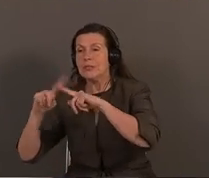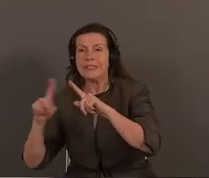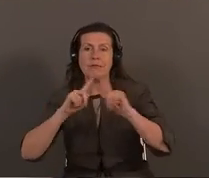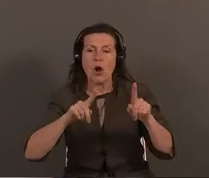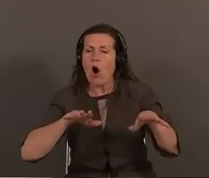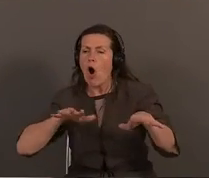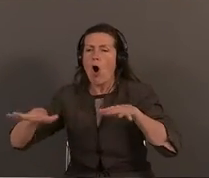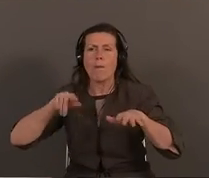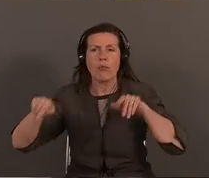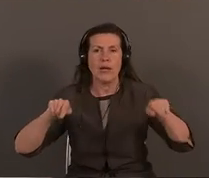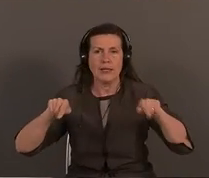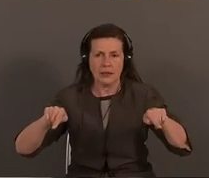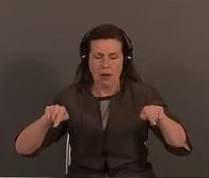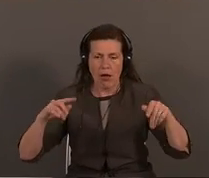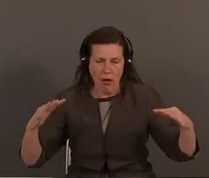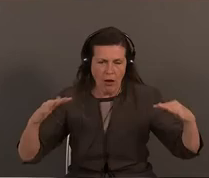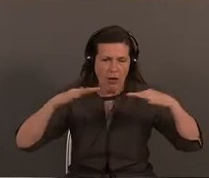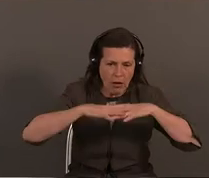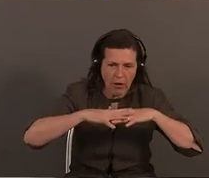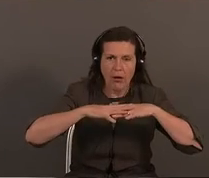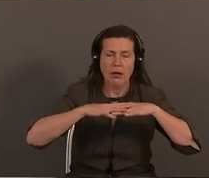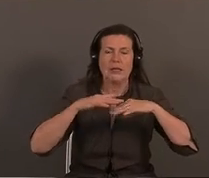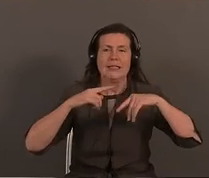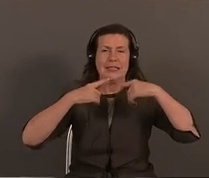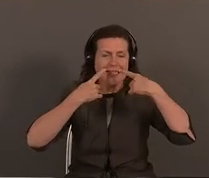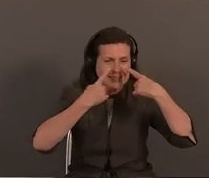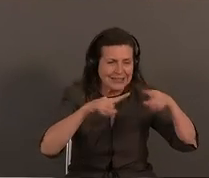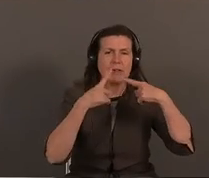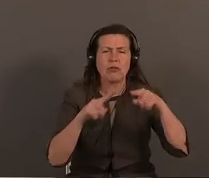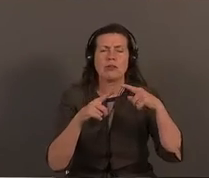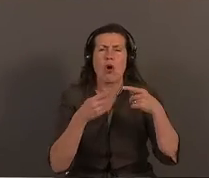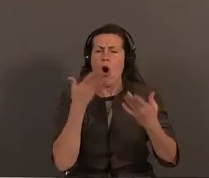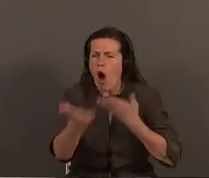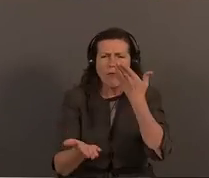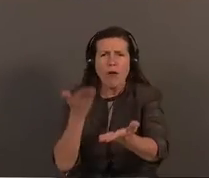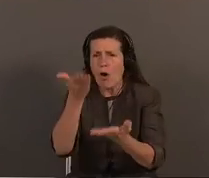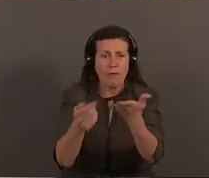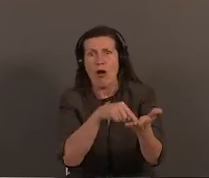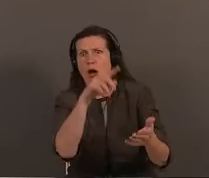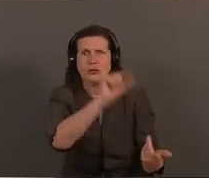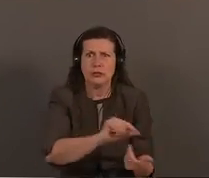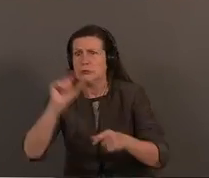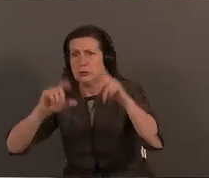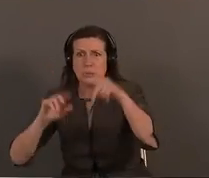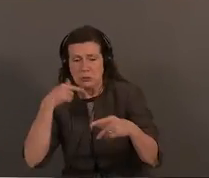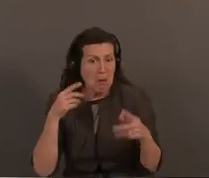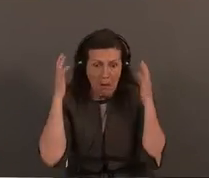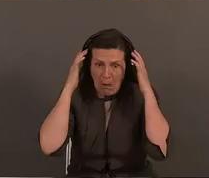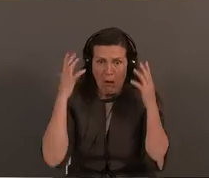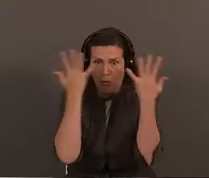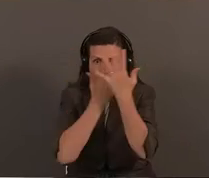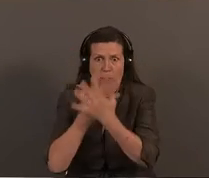to look at tons of retail offers to make sure that this roam like at home principle